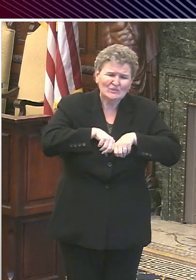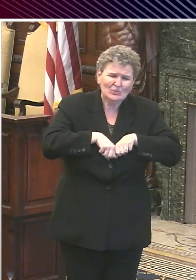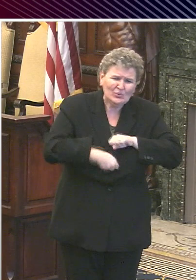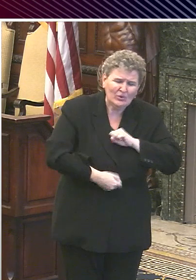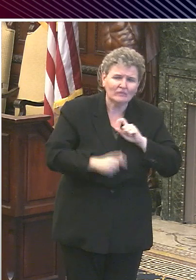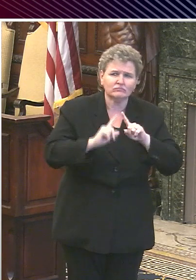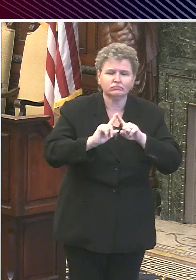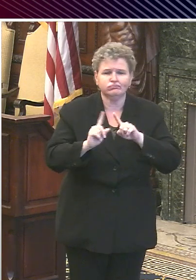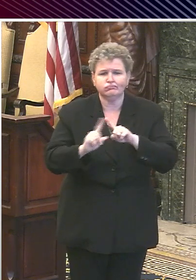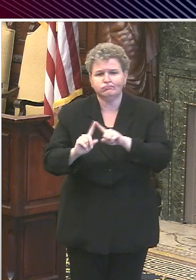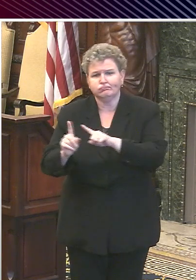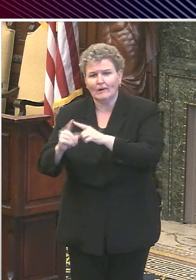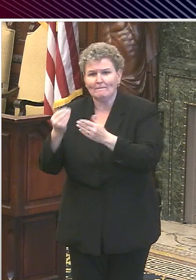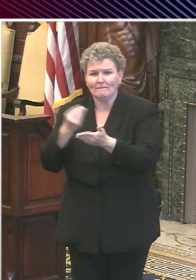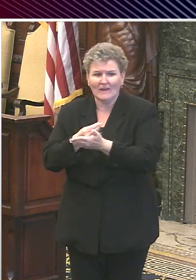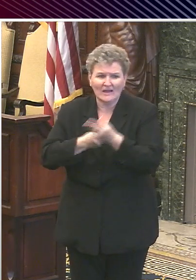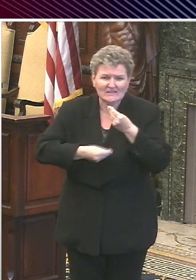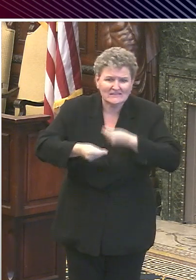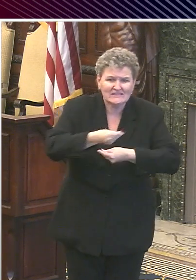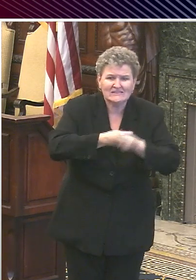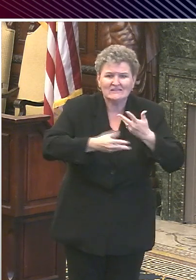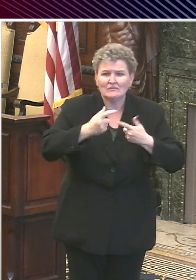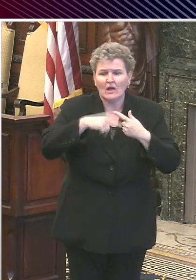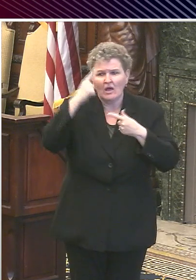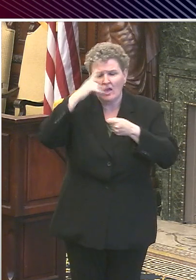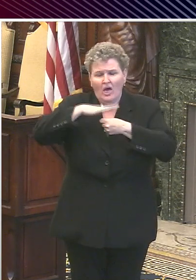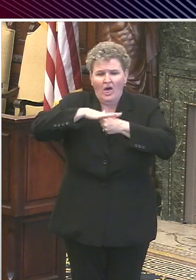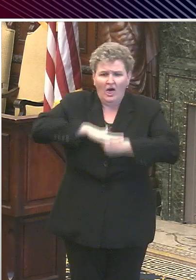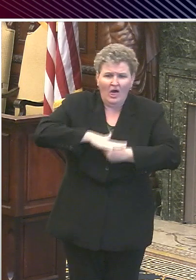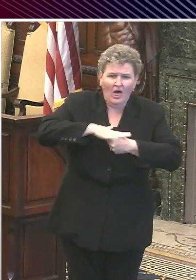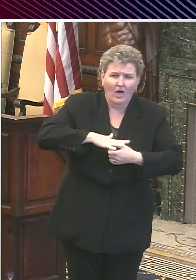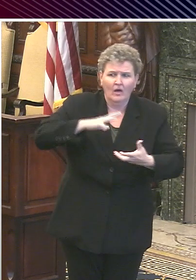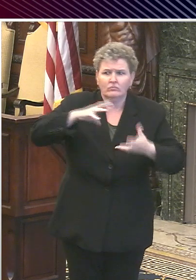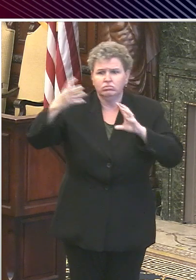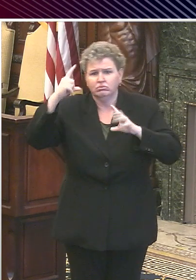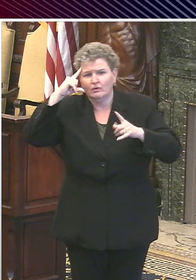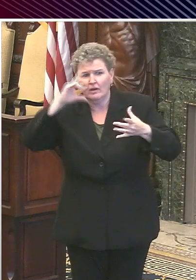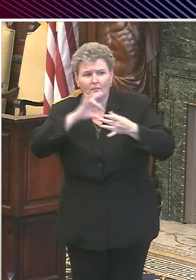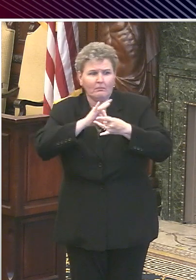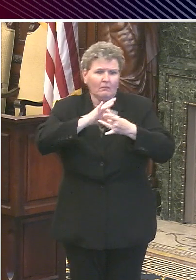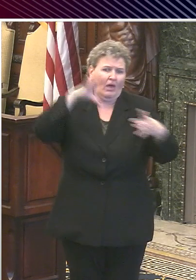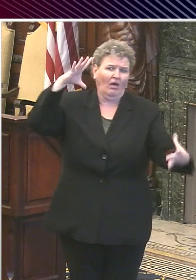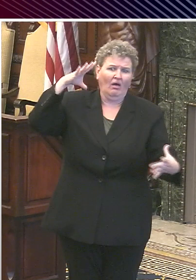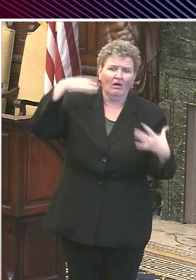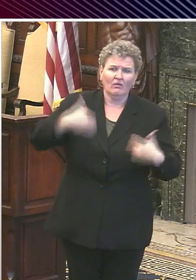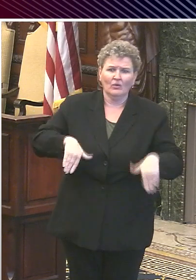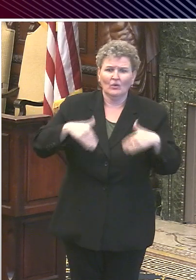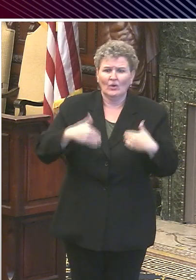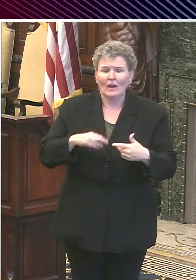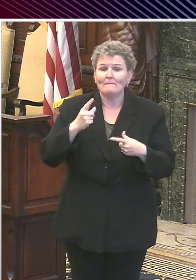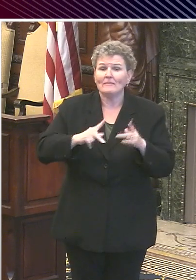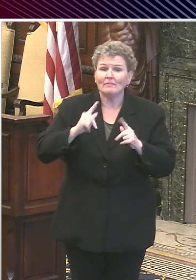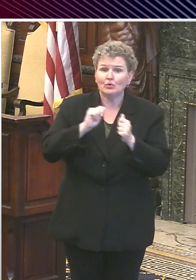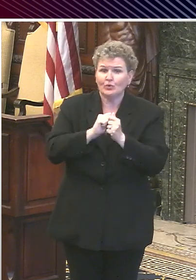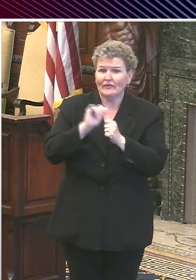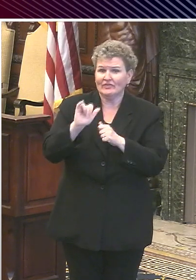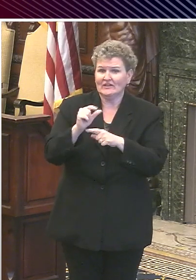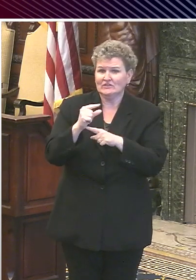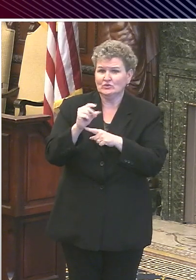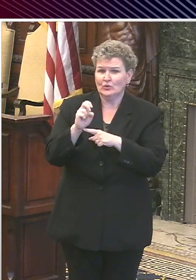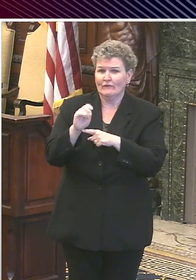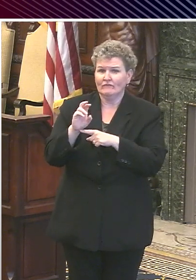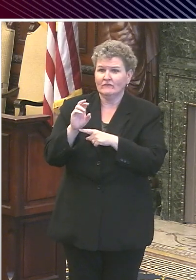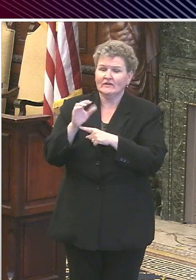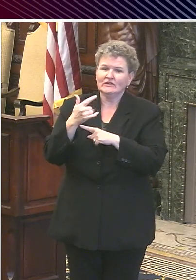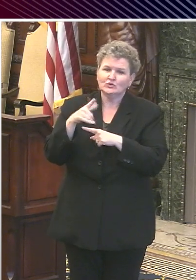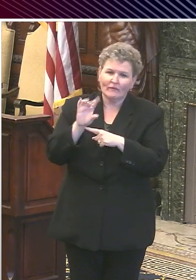addition, we know many people are still facing the mental anguish associated with the horrific crimes committed against George Floyd, Breonna Taylor, Jacob